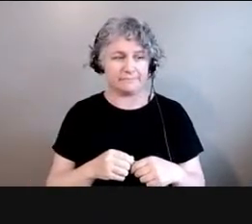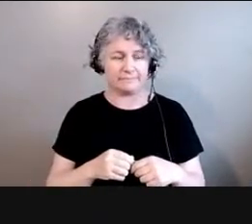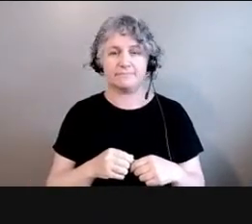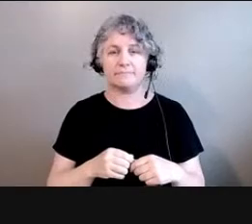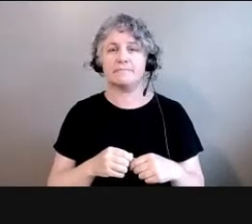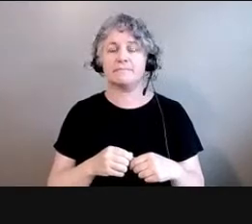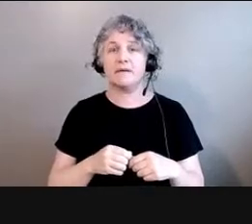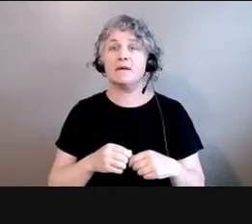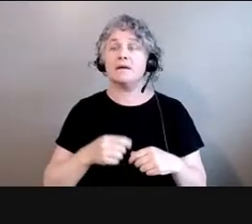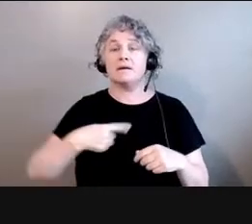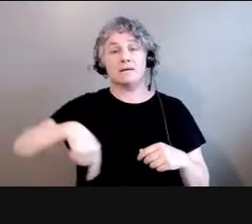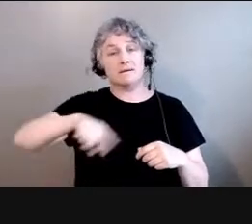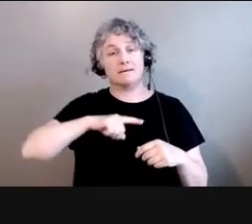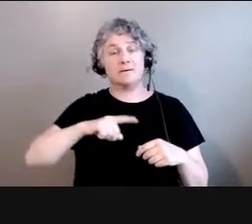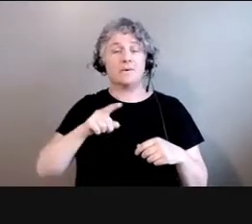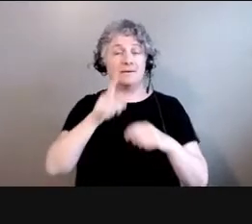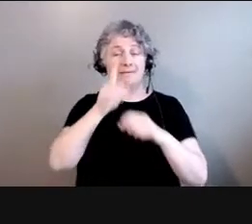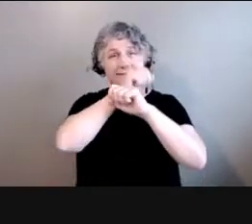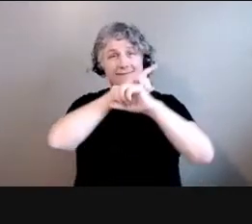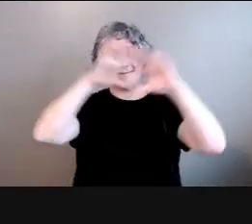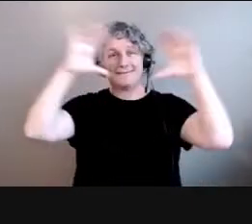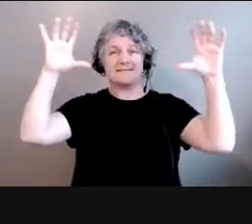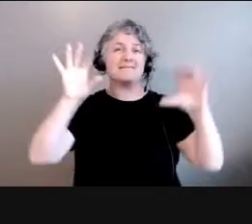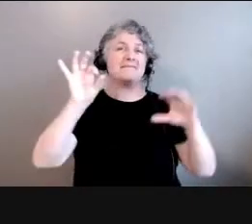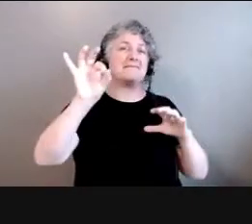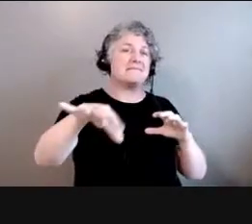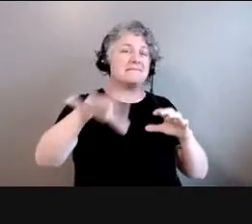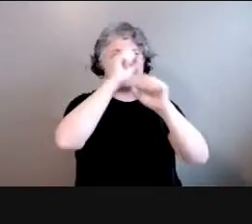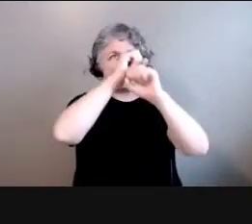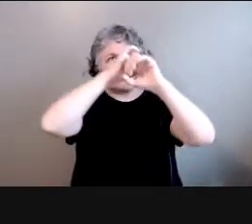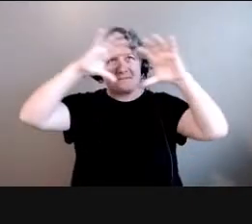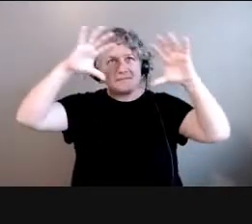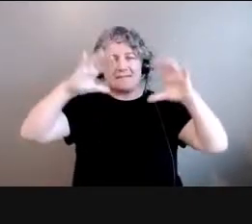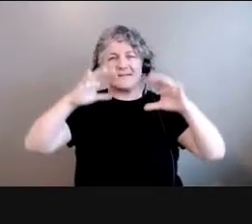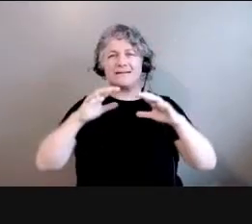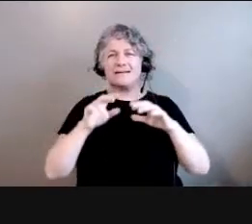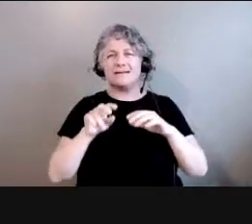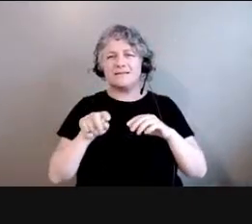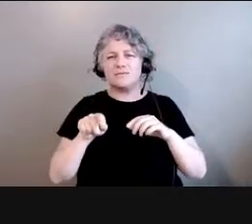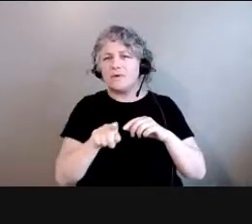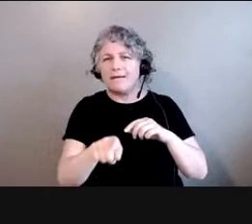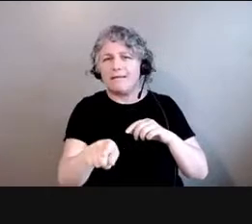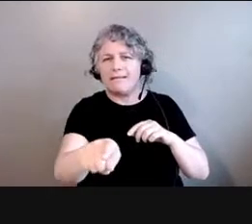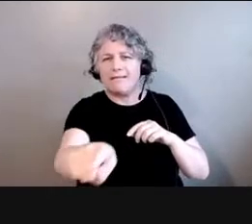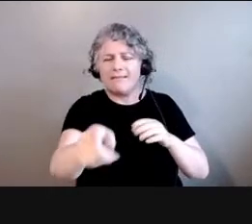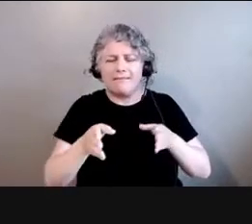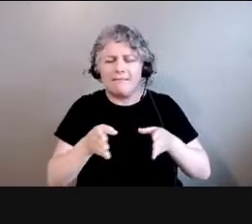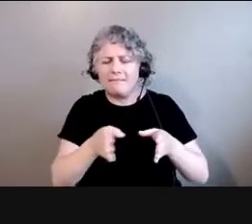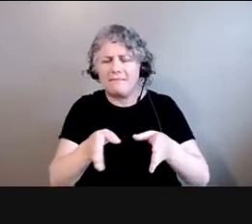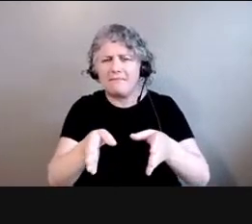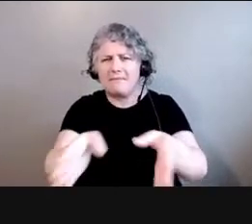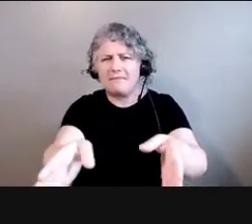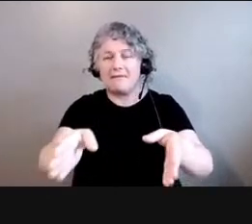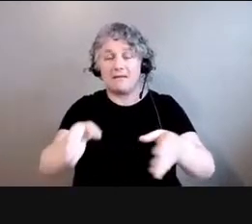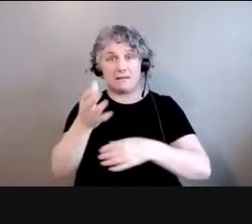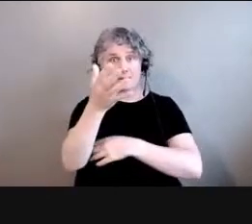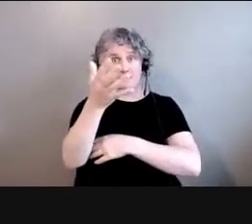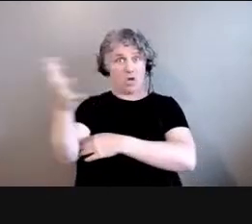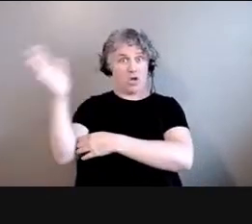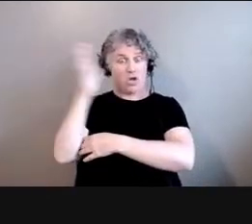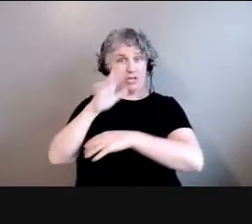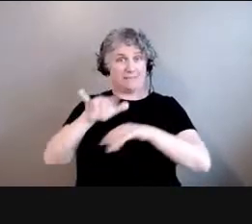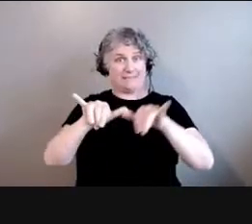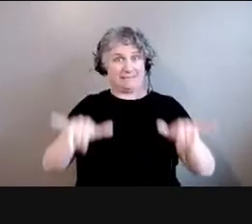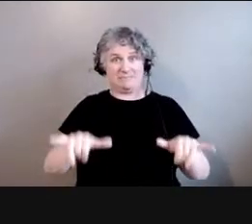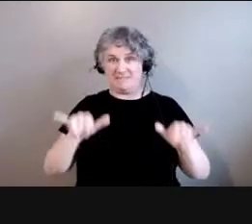or go on a metaphorical trail today. And as with many trails in the park's system, there are no straight lines.